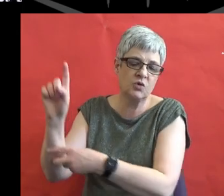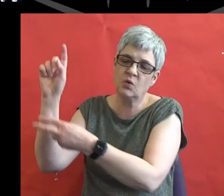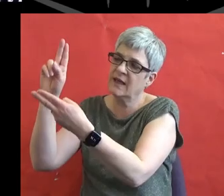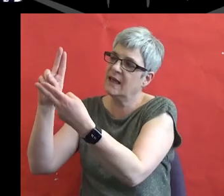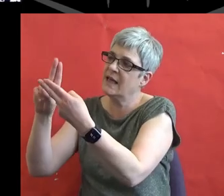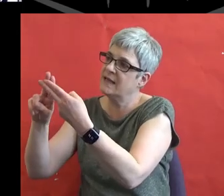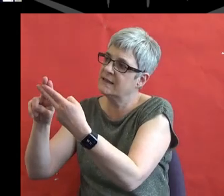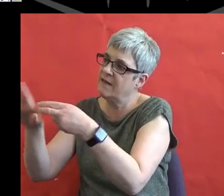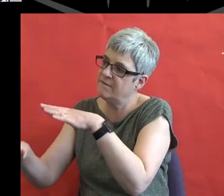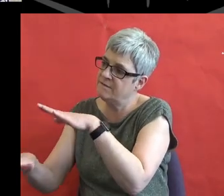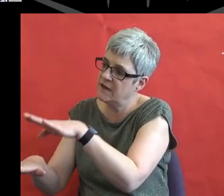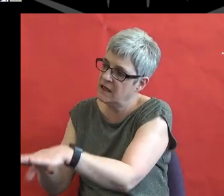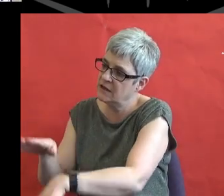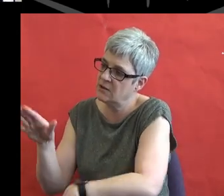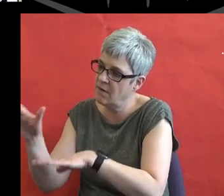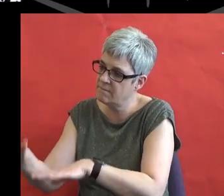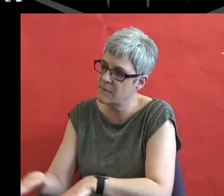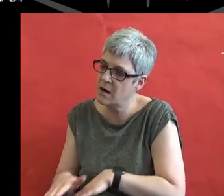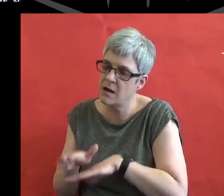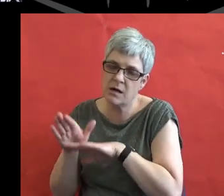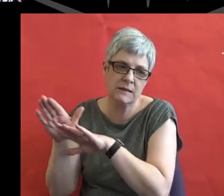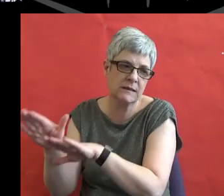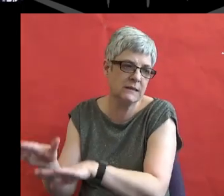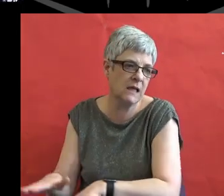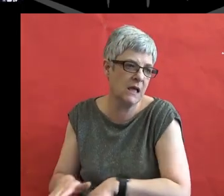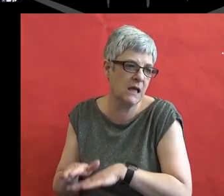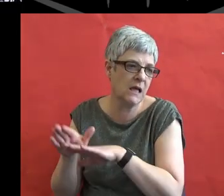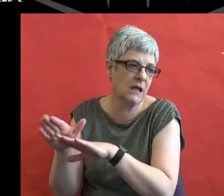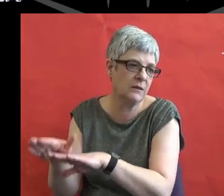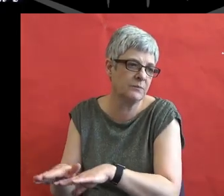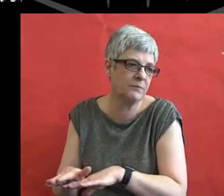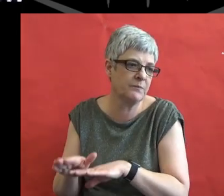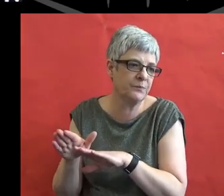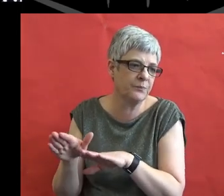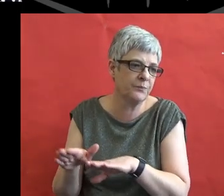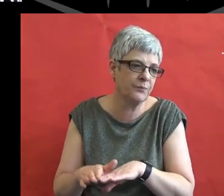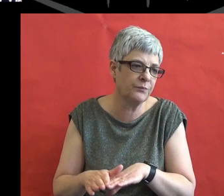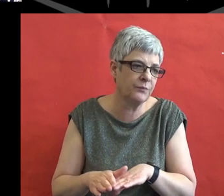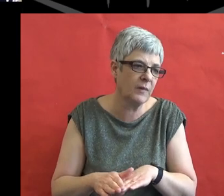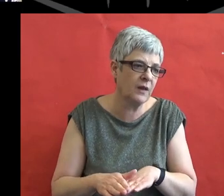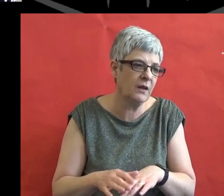coming to kiss the feet of mercy.